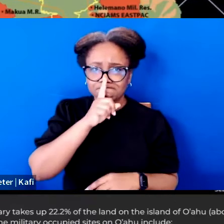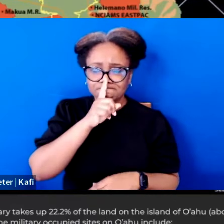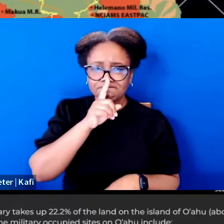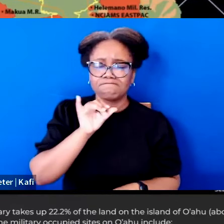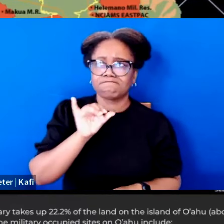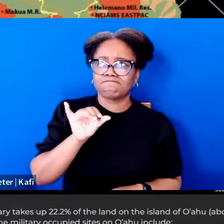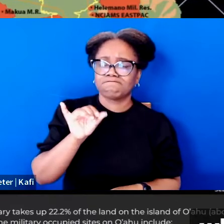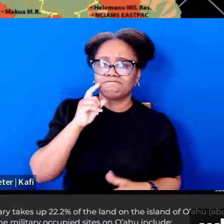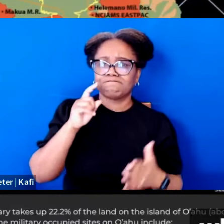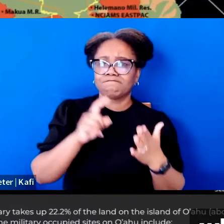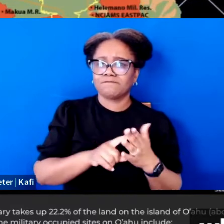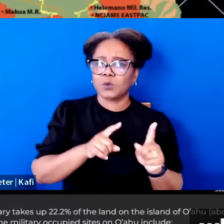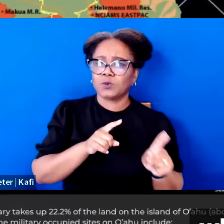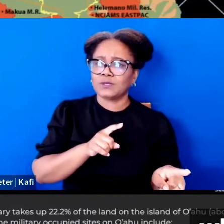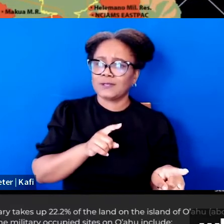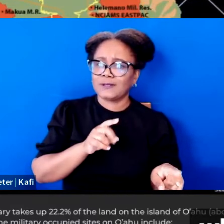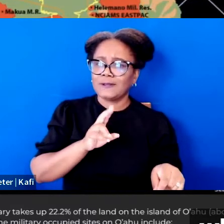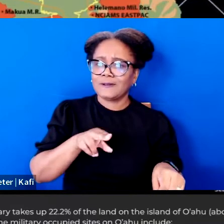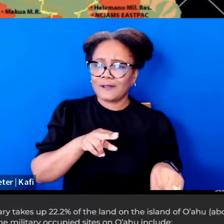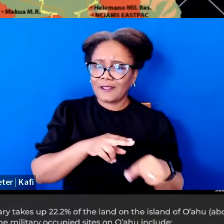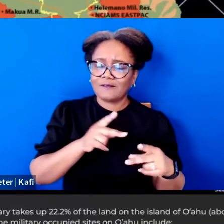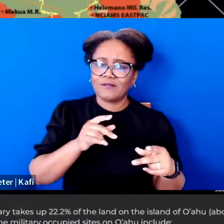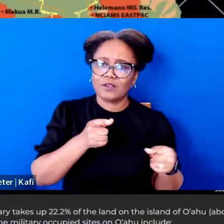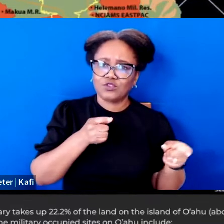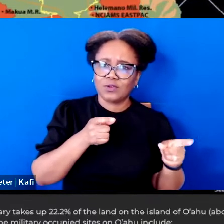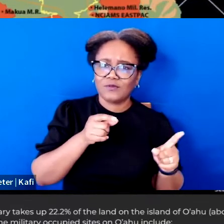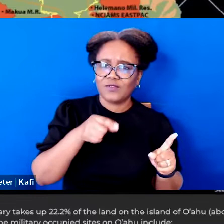ourselves, what does solidarity really look like?